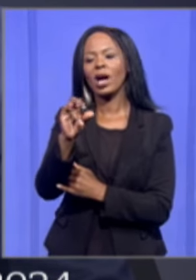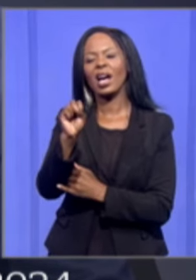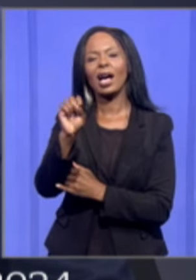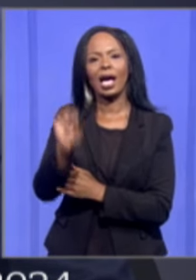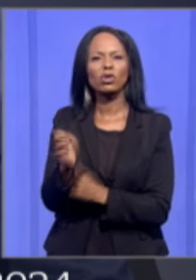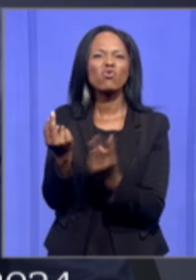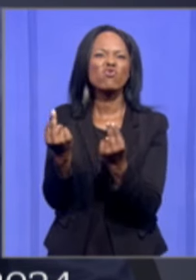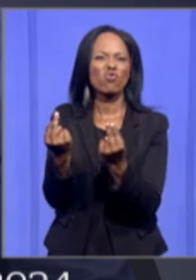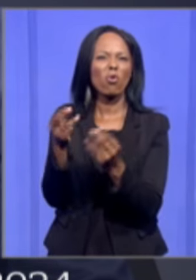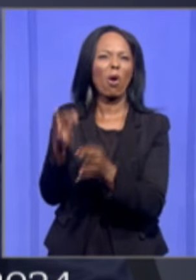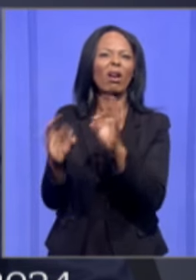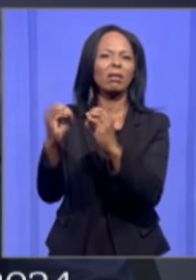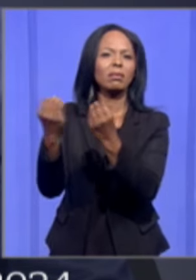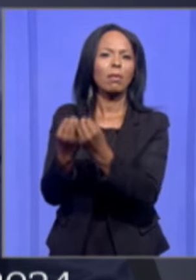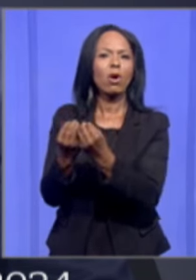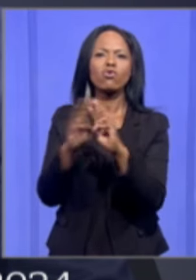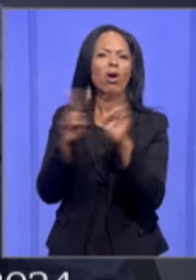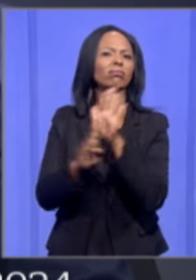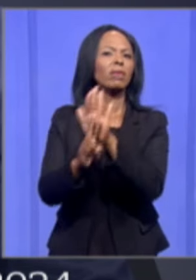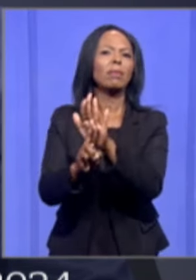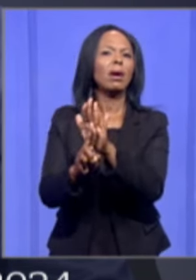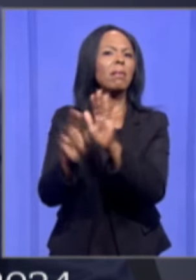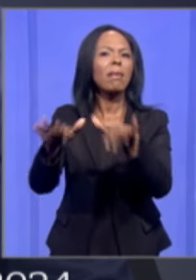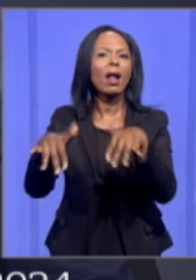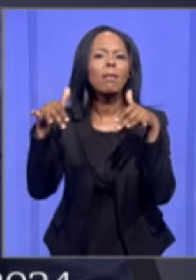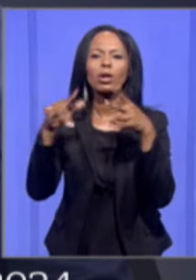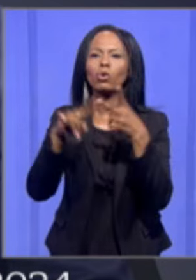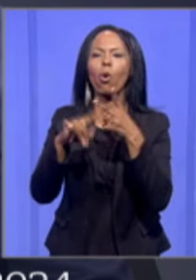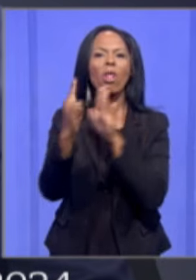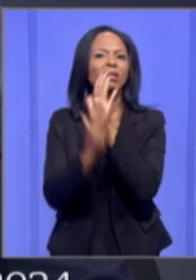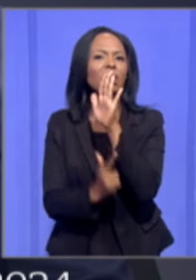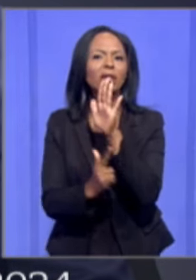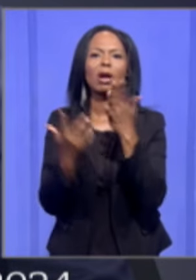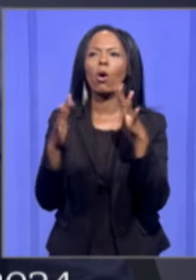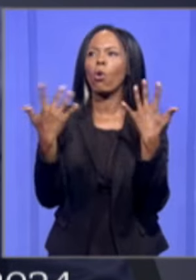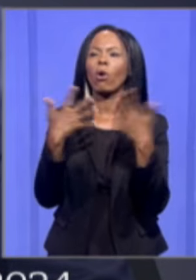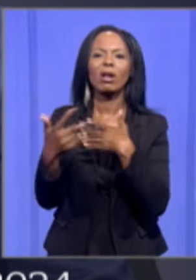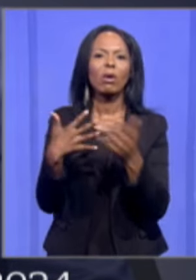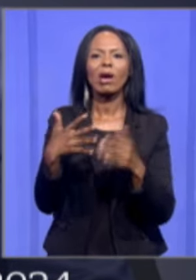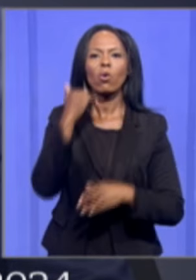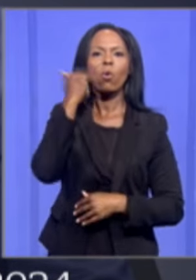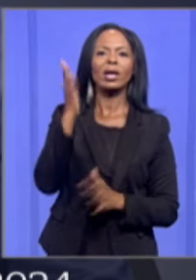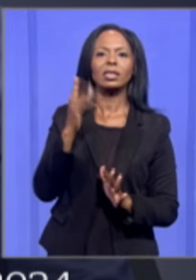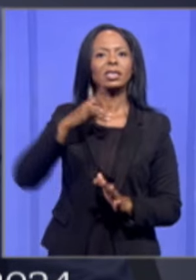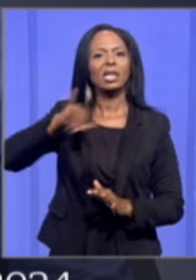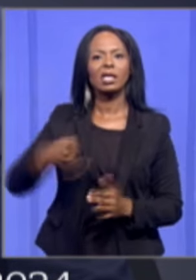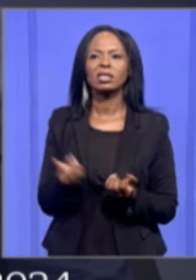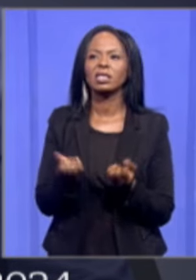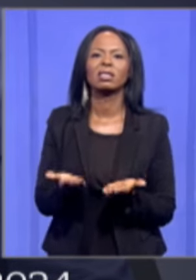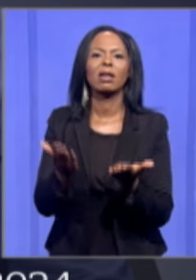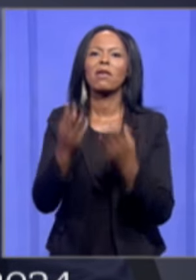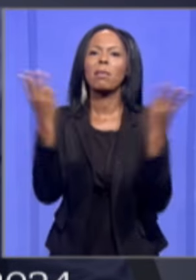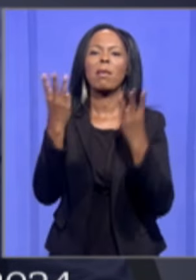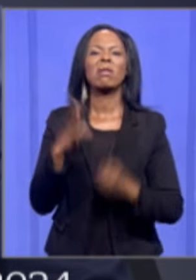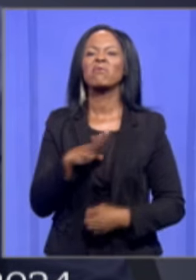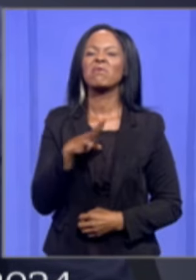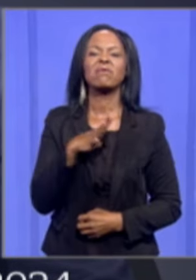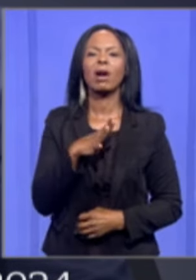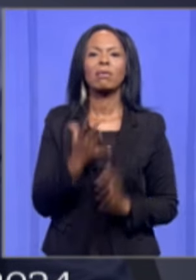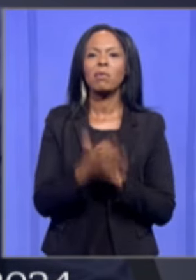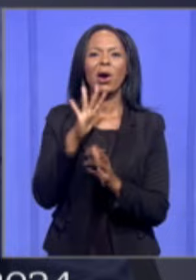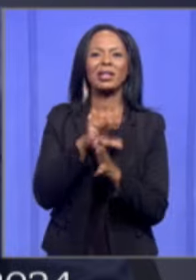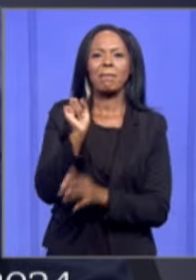not represented in parliament and legislature, and it's not what I want now. I just want to go on the ground and serve our people, and I feel like that's where I